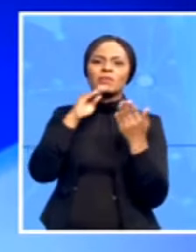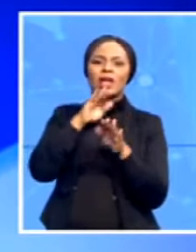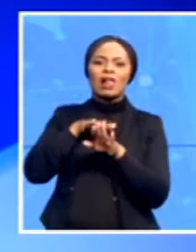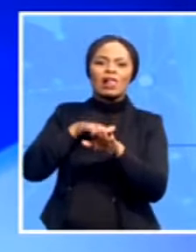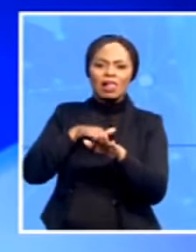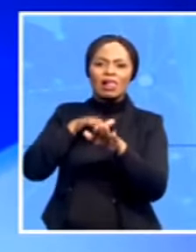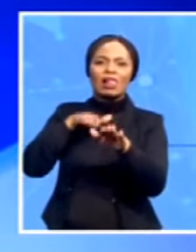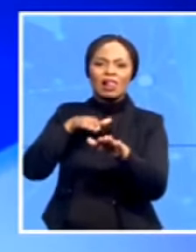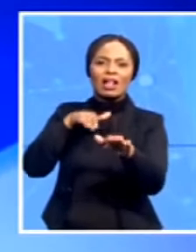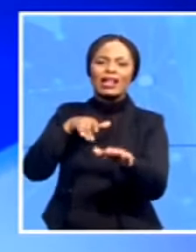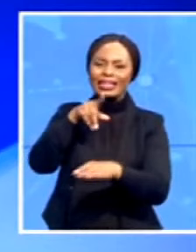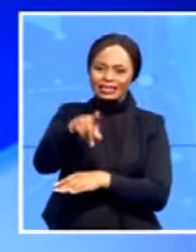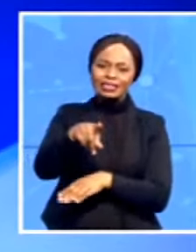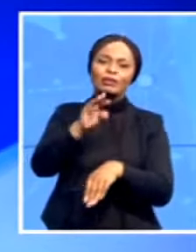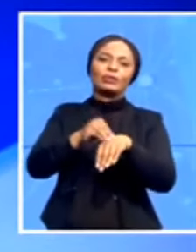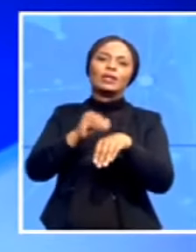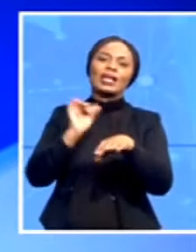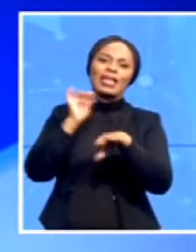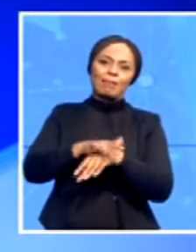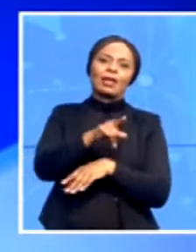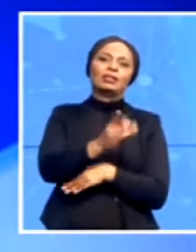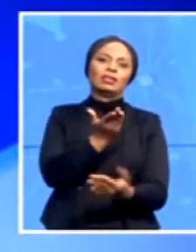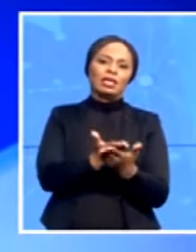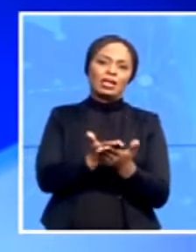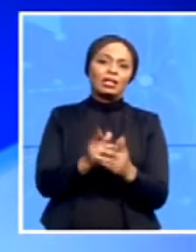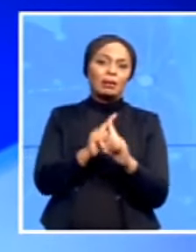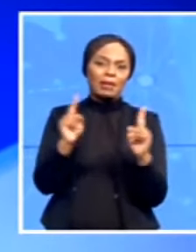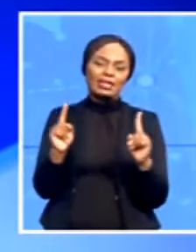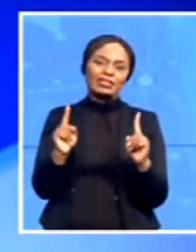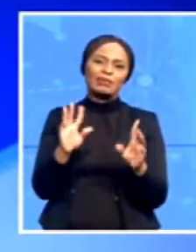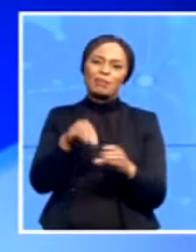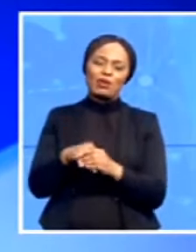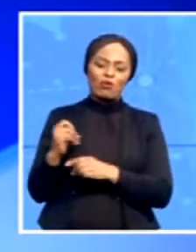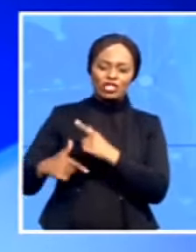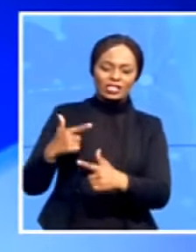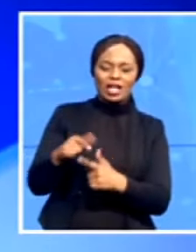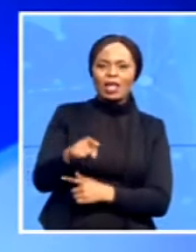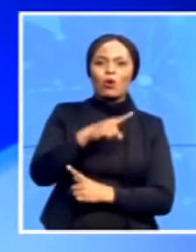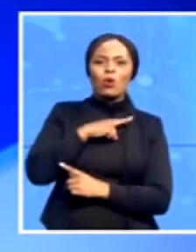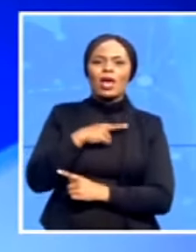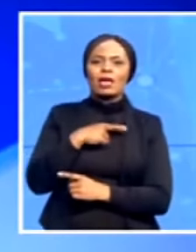Commission, making sure that each and every voting station has got is able to operate,